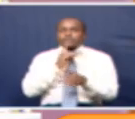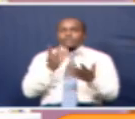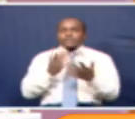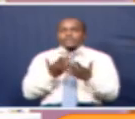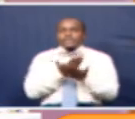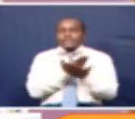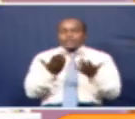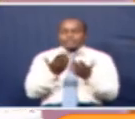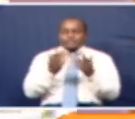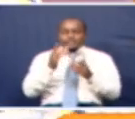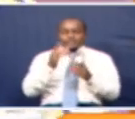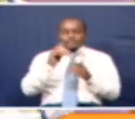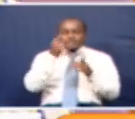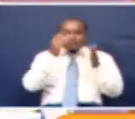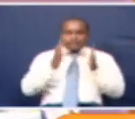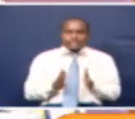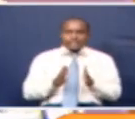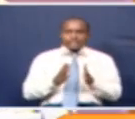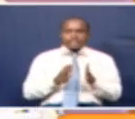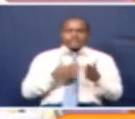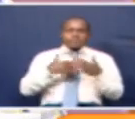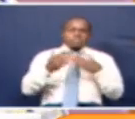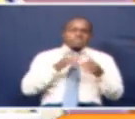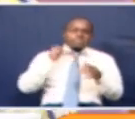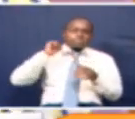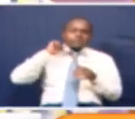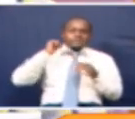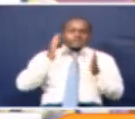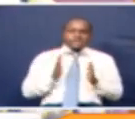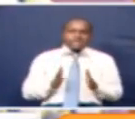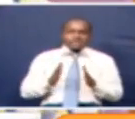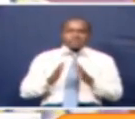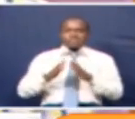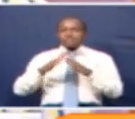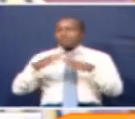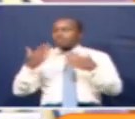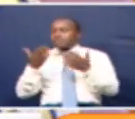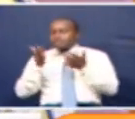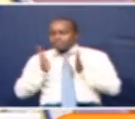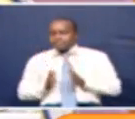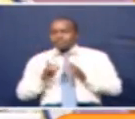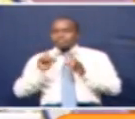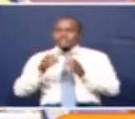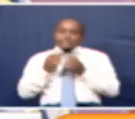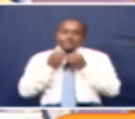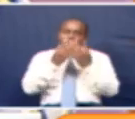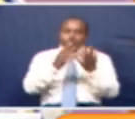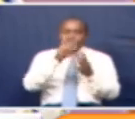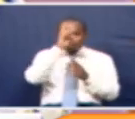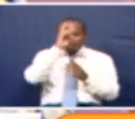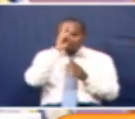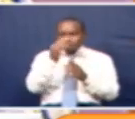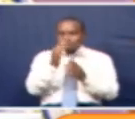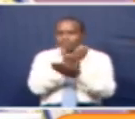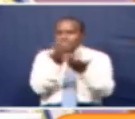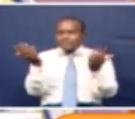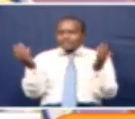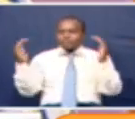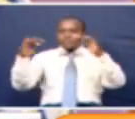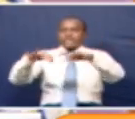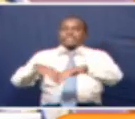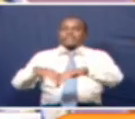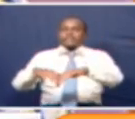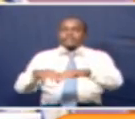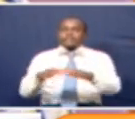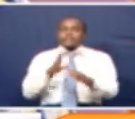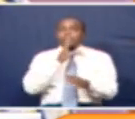every citizen, and whether you're a political party, must notify the police of any of their gathering. By the